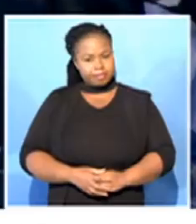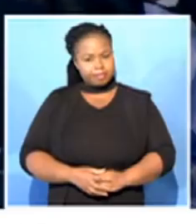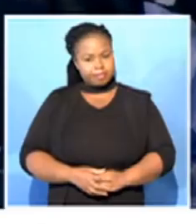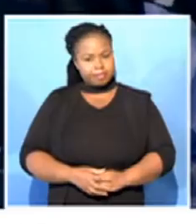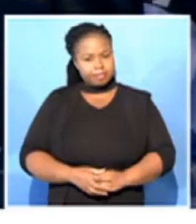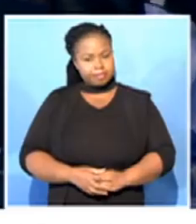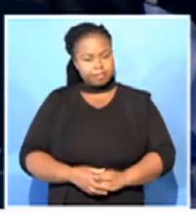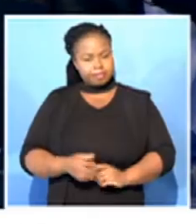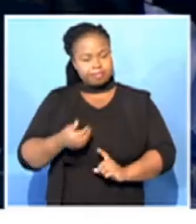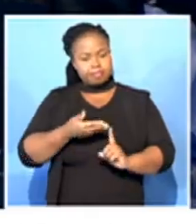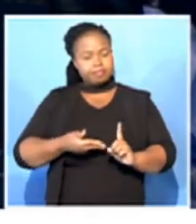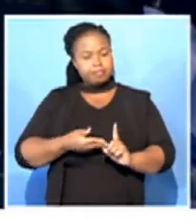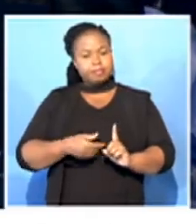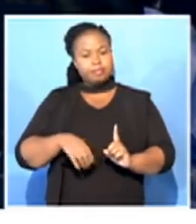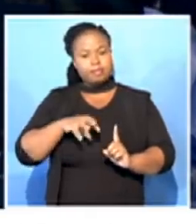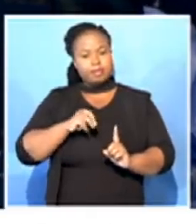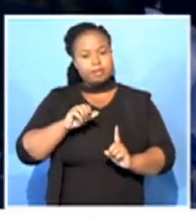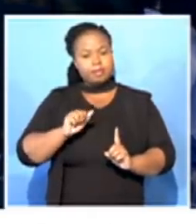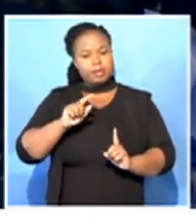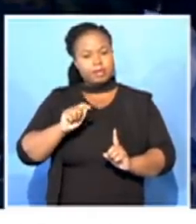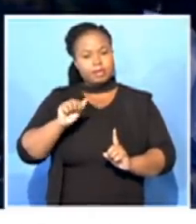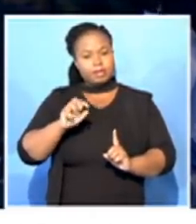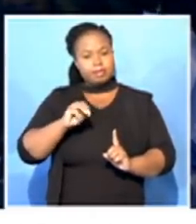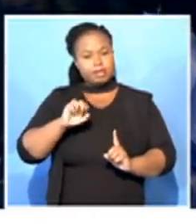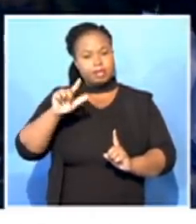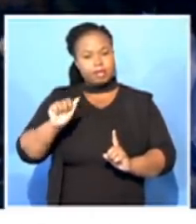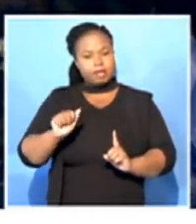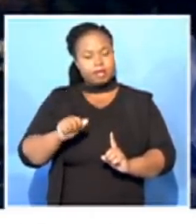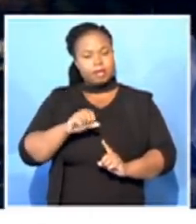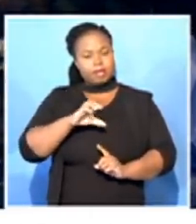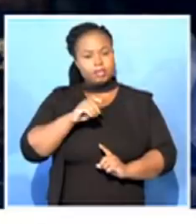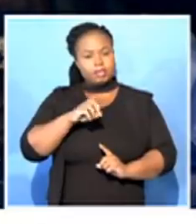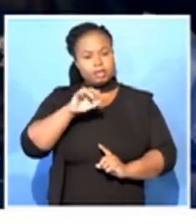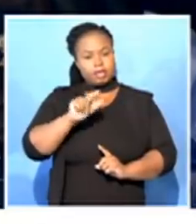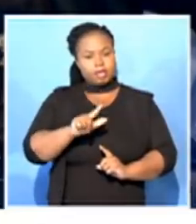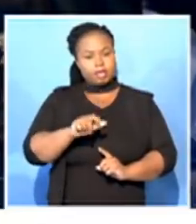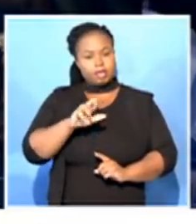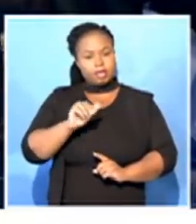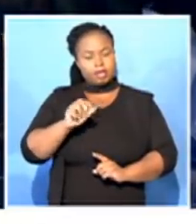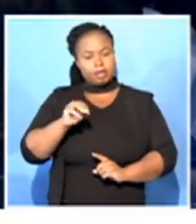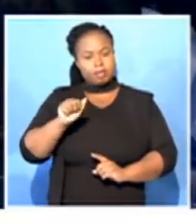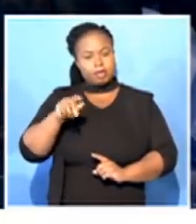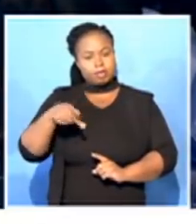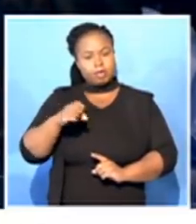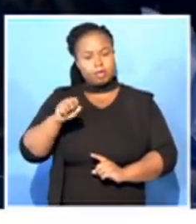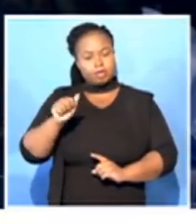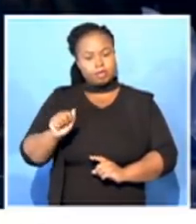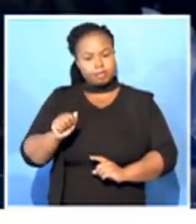I, Matamera Cyril Ramaphosa, swear